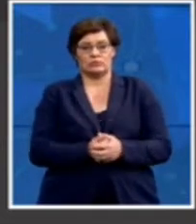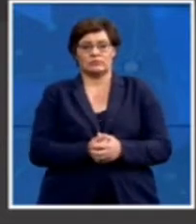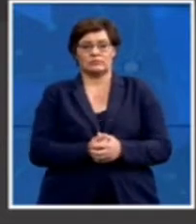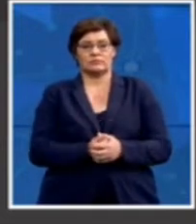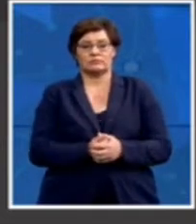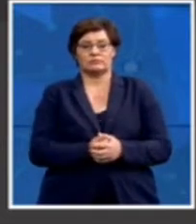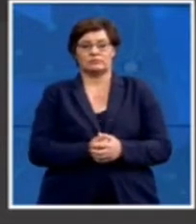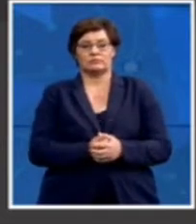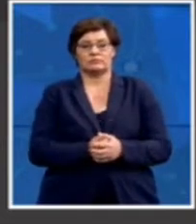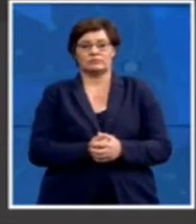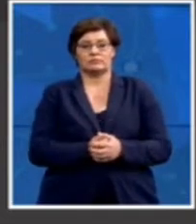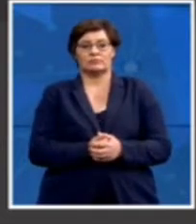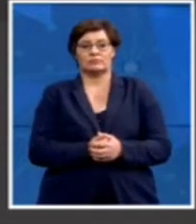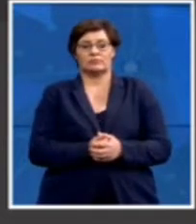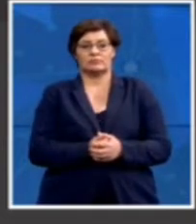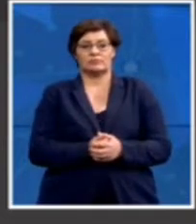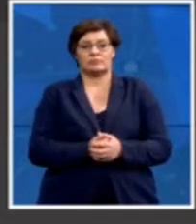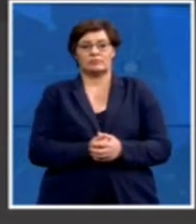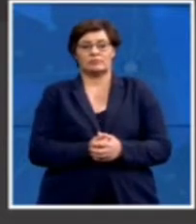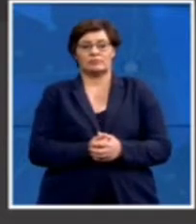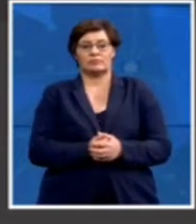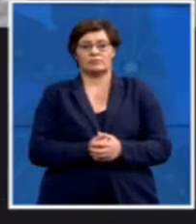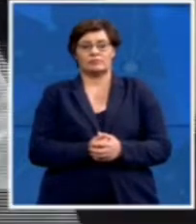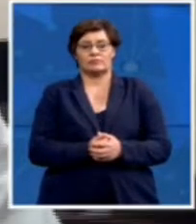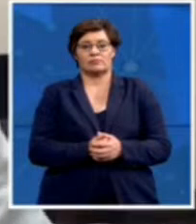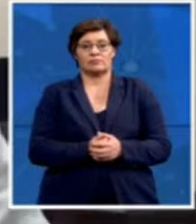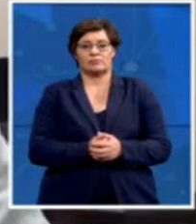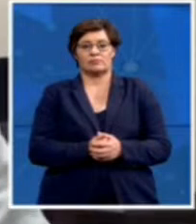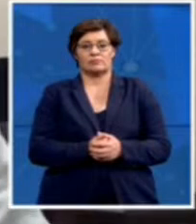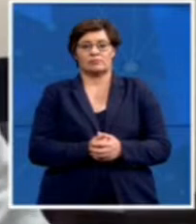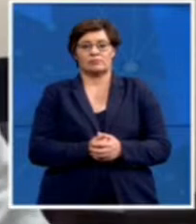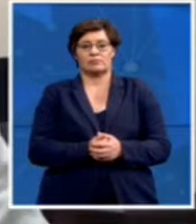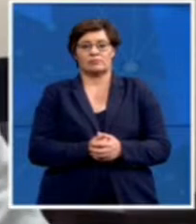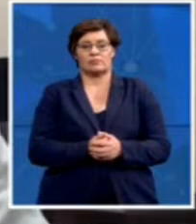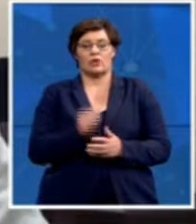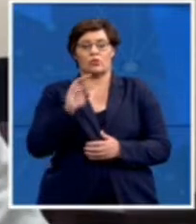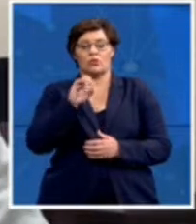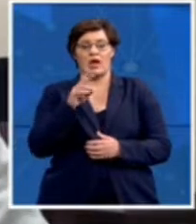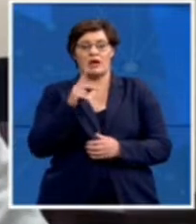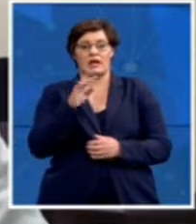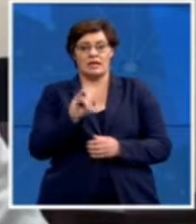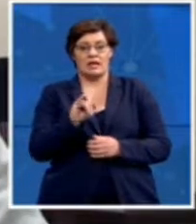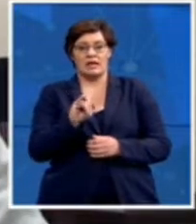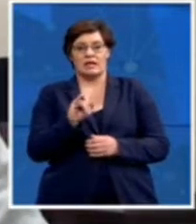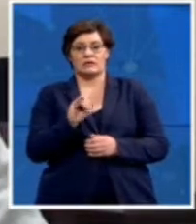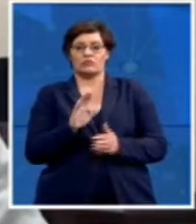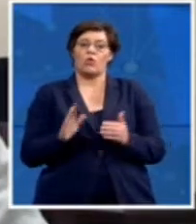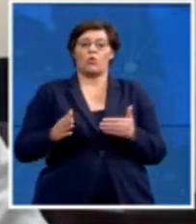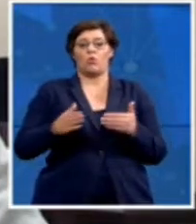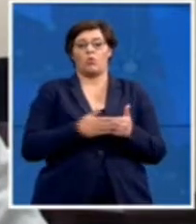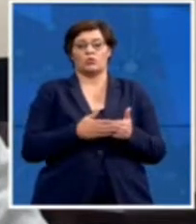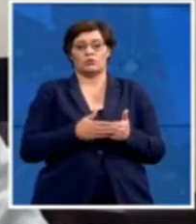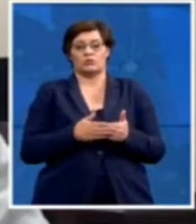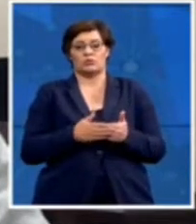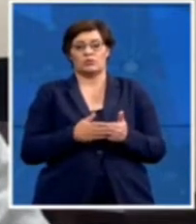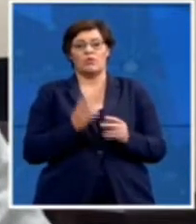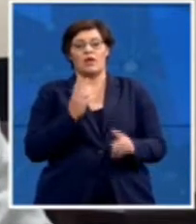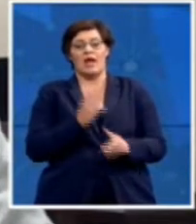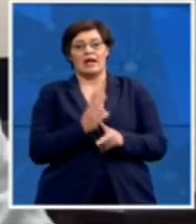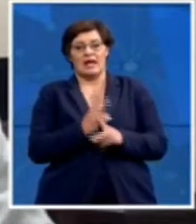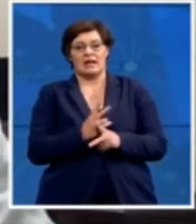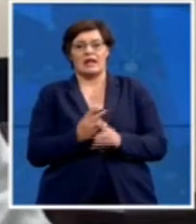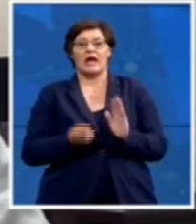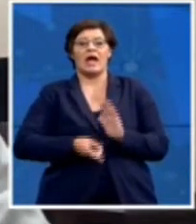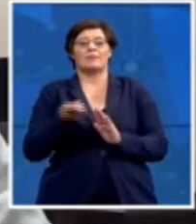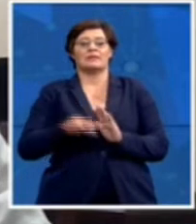Can I ask Rulani to just close off with, again, repeating the update on load shedding? Rulani Matebula,